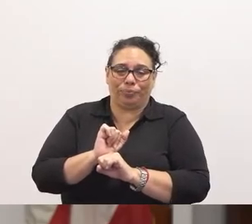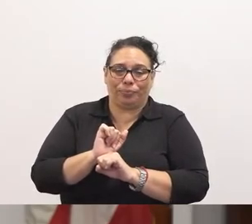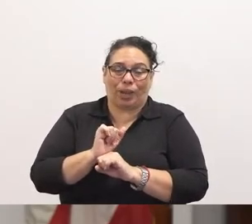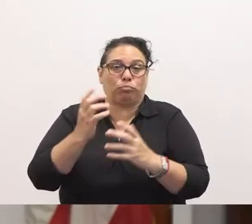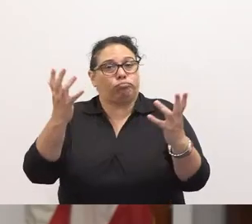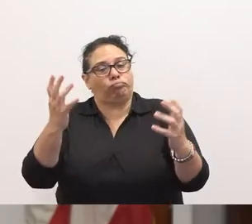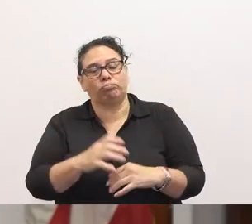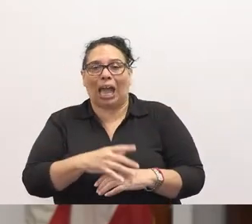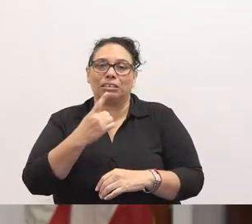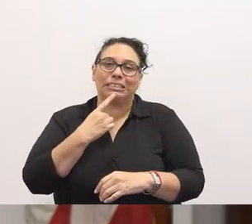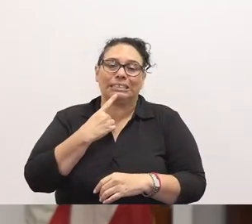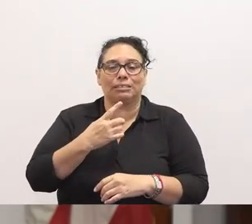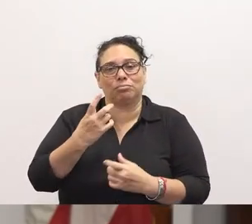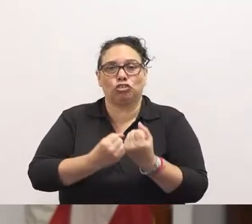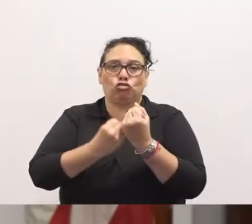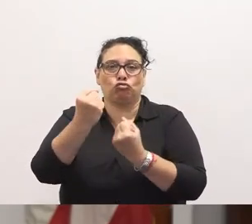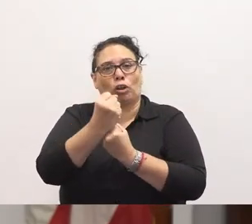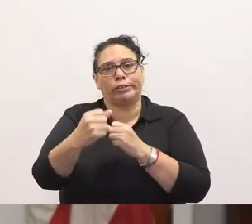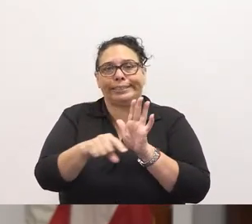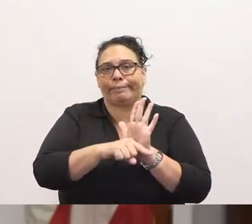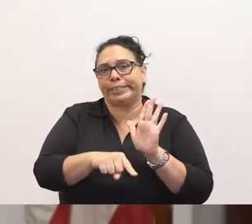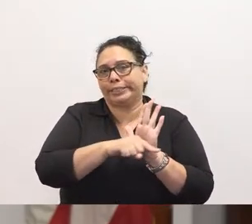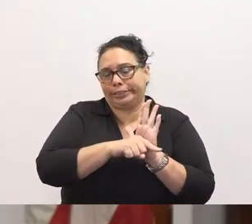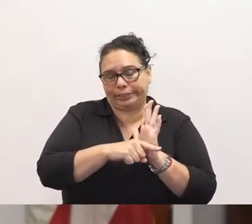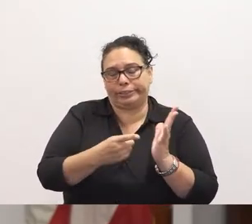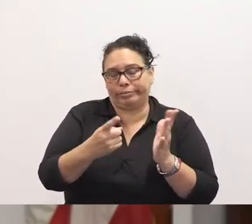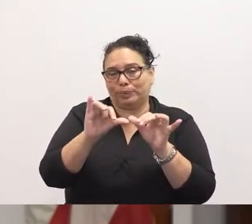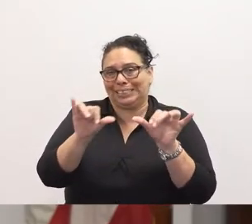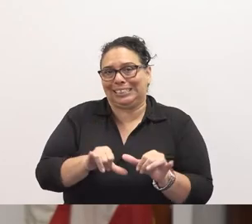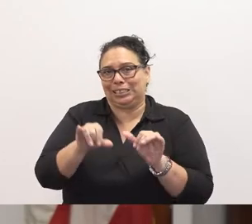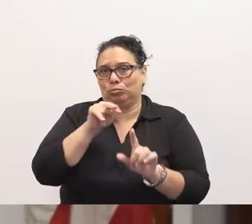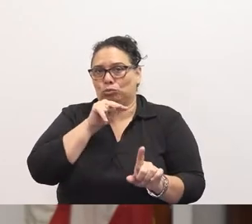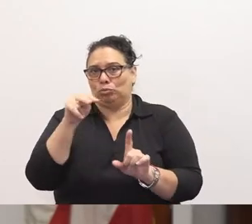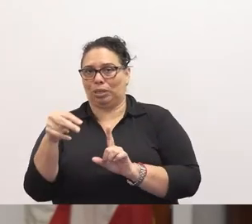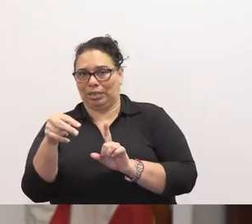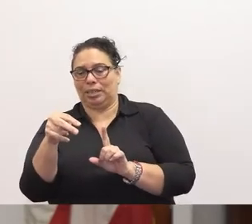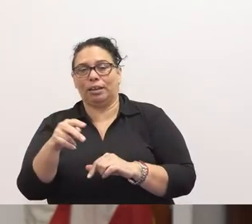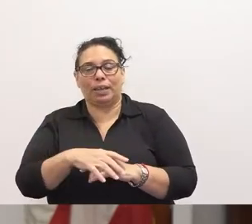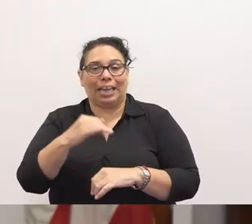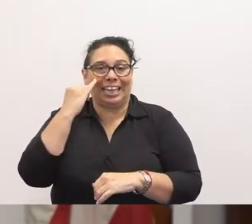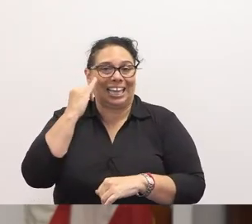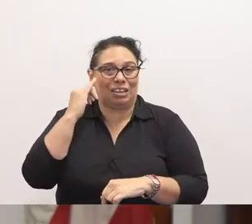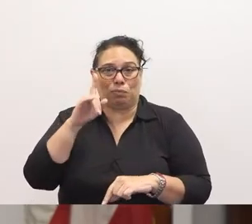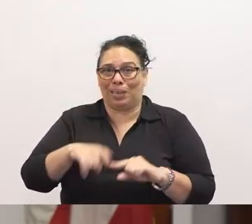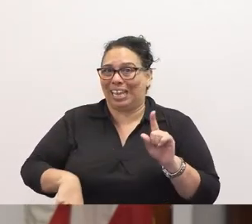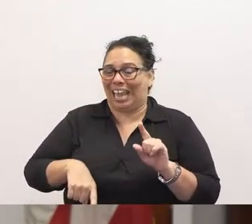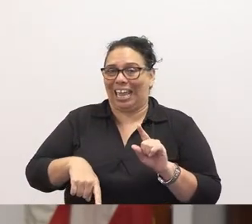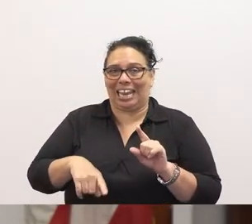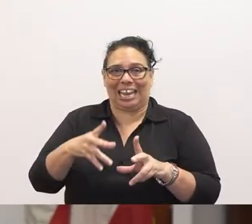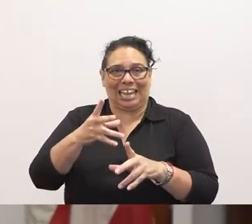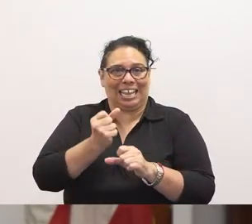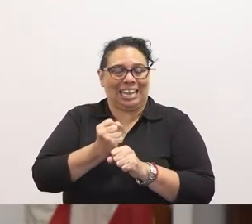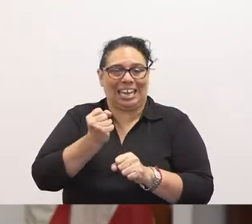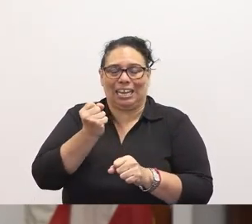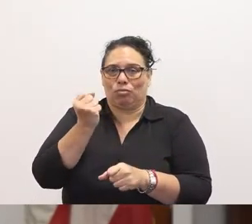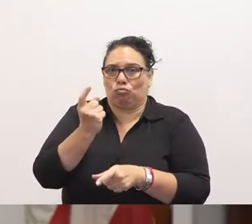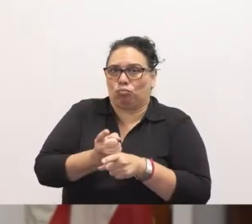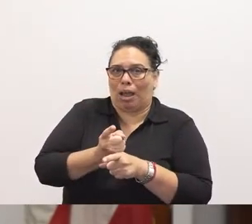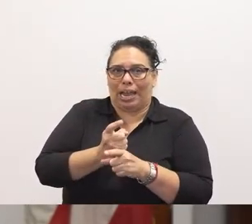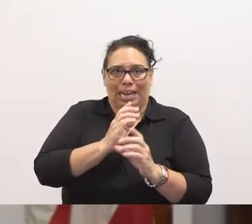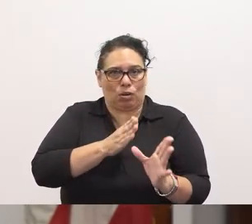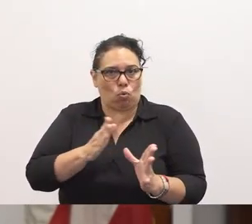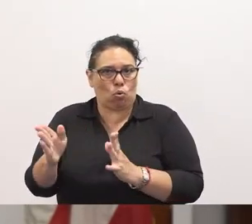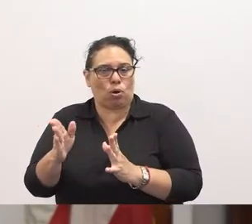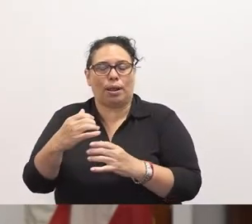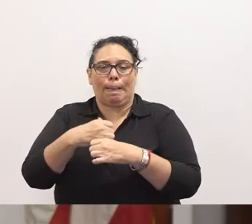I'll just say it, structural deficits, right, from a system perspective, if we can't get those things right and in order, then it makes it